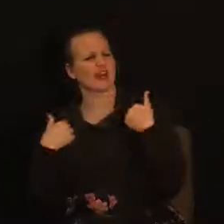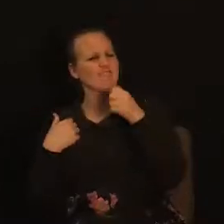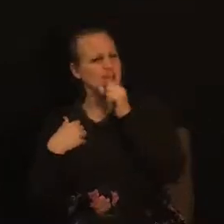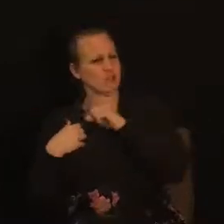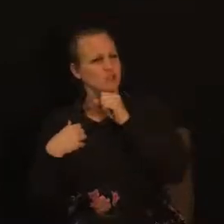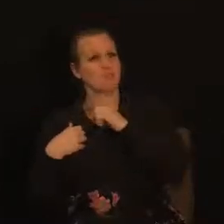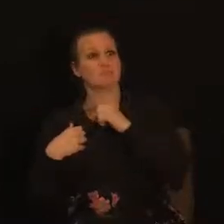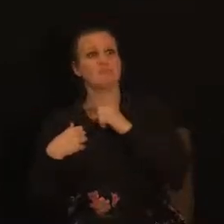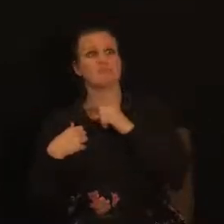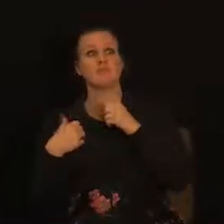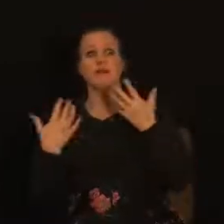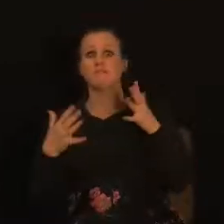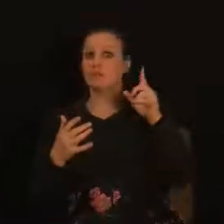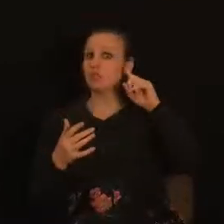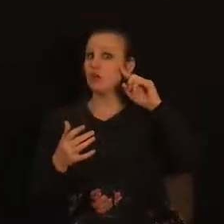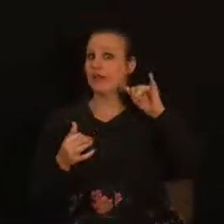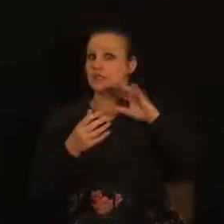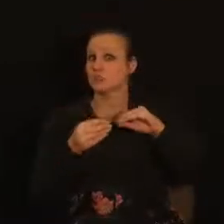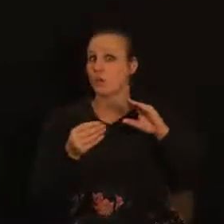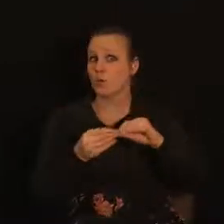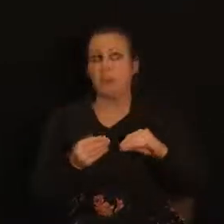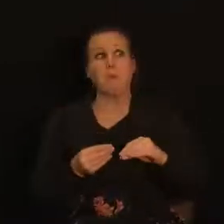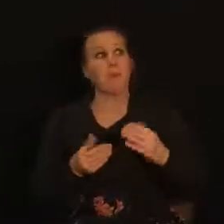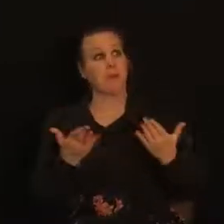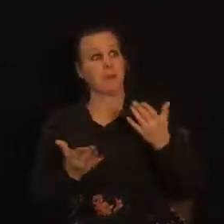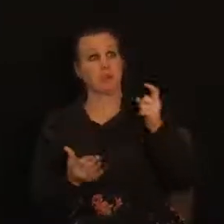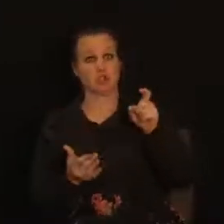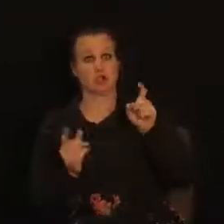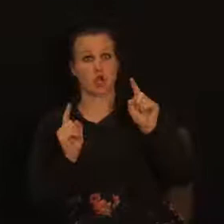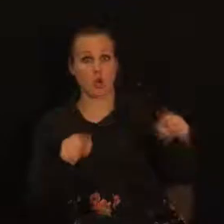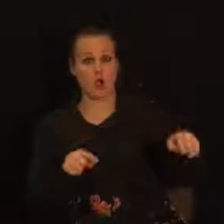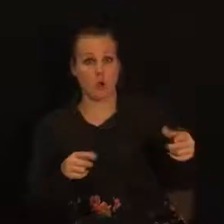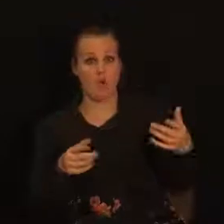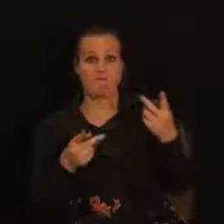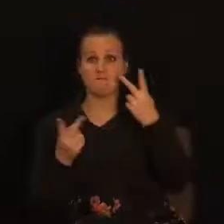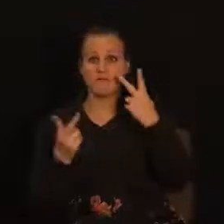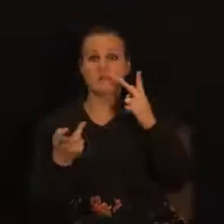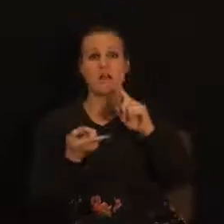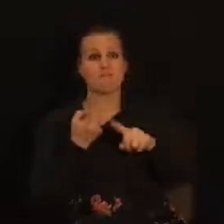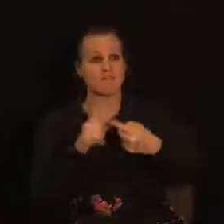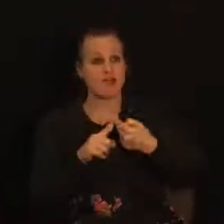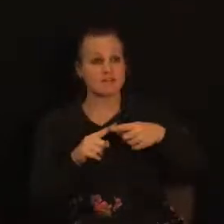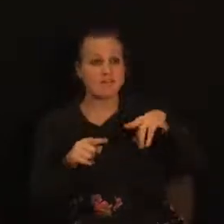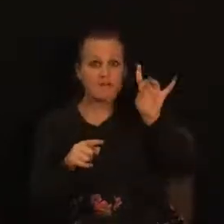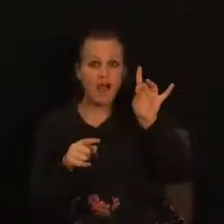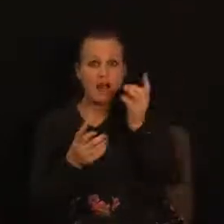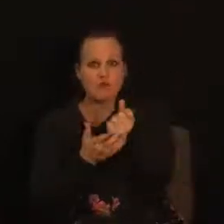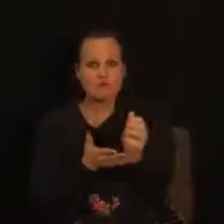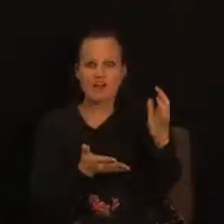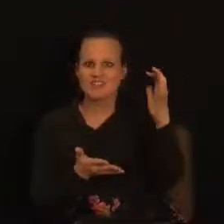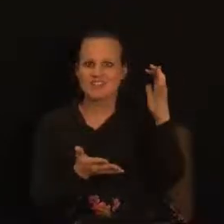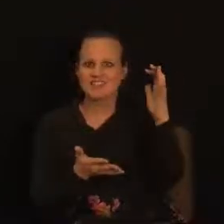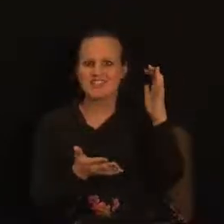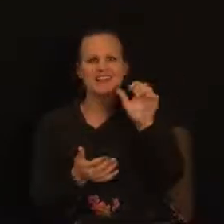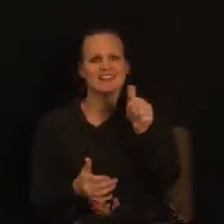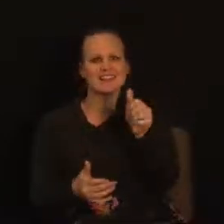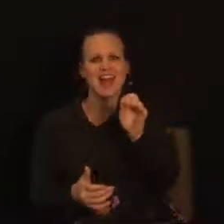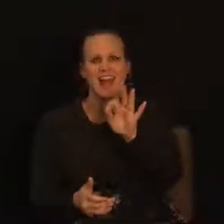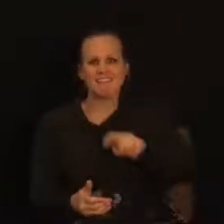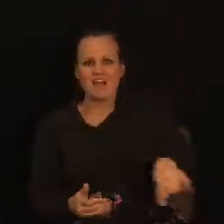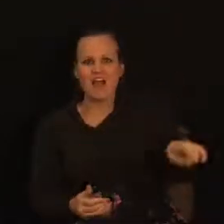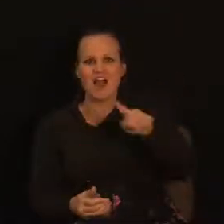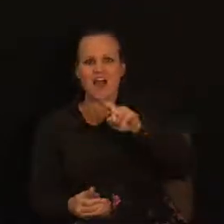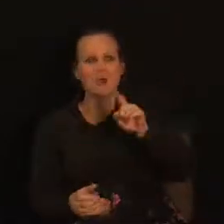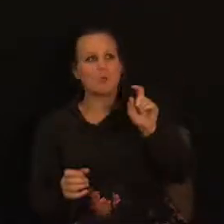oh, maybe we should. Maybe we should do this trip where we can visit our friends and we can go find our riches. You know, there's 10 of us. We could all